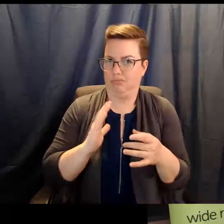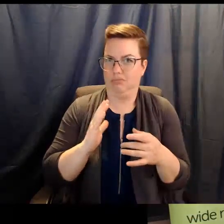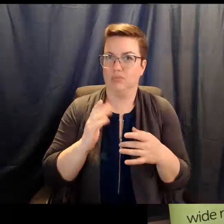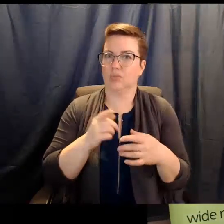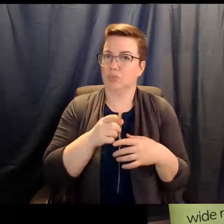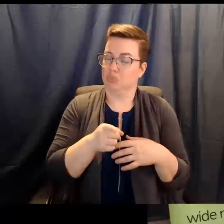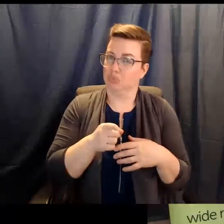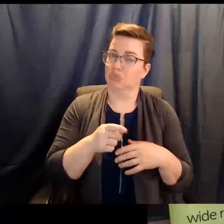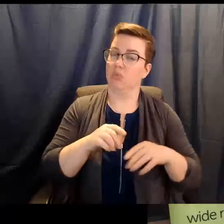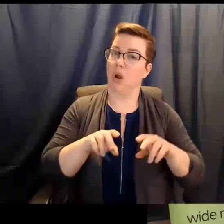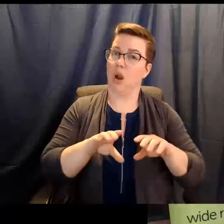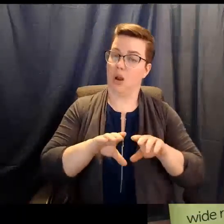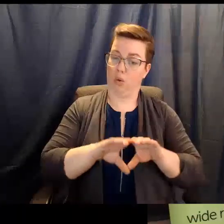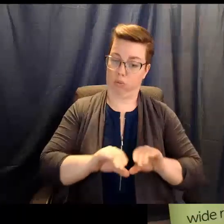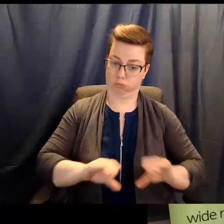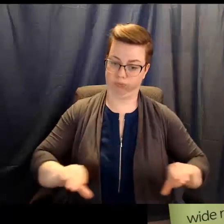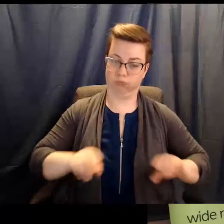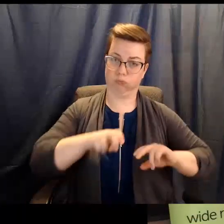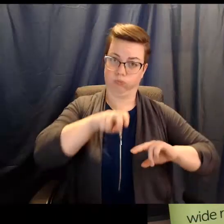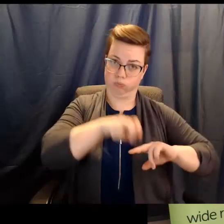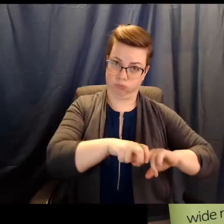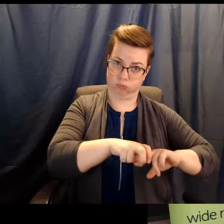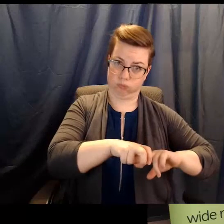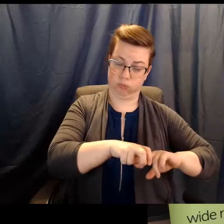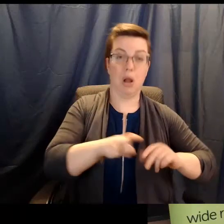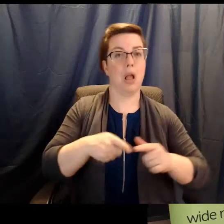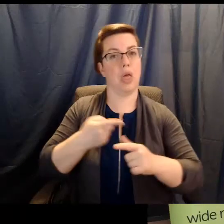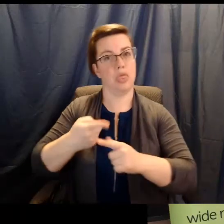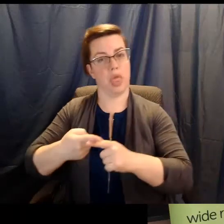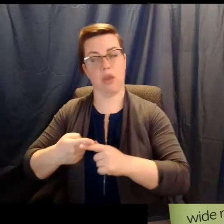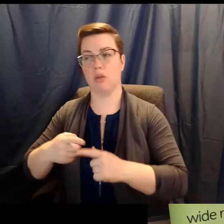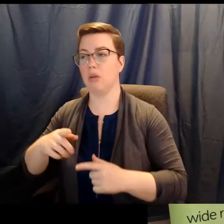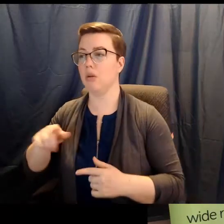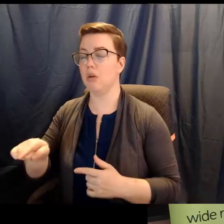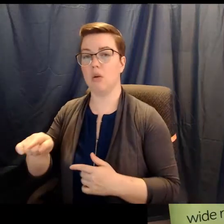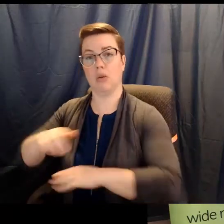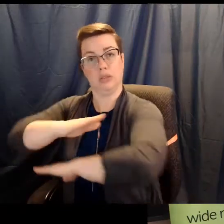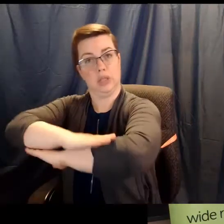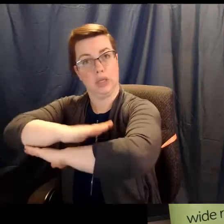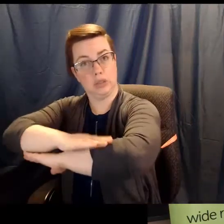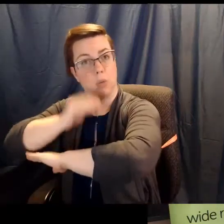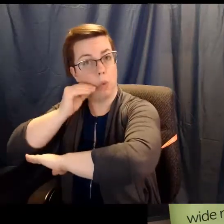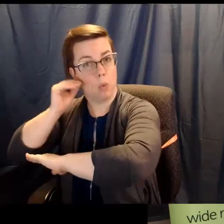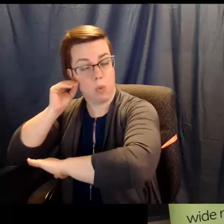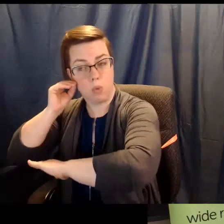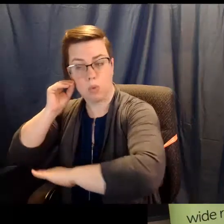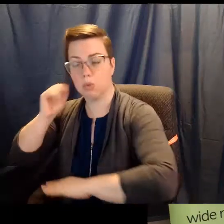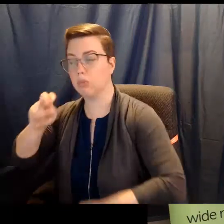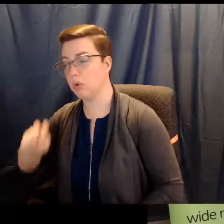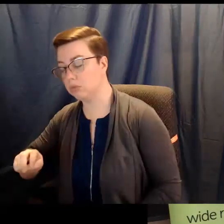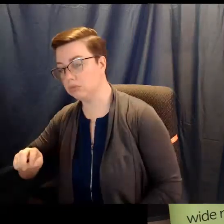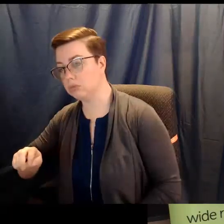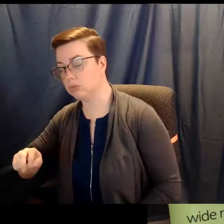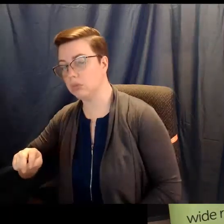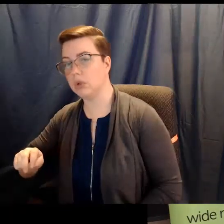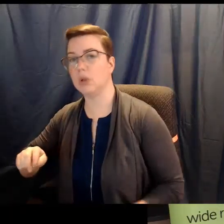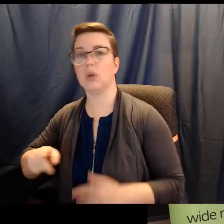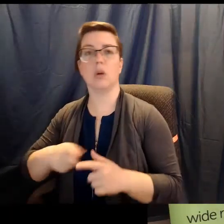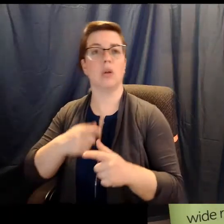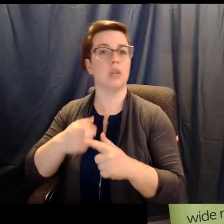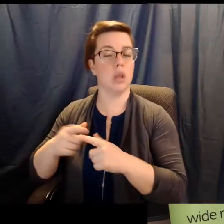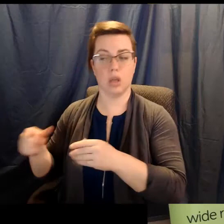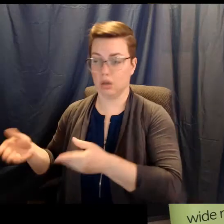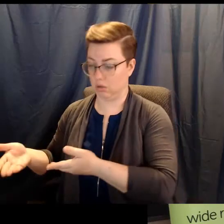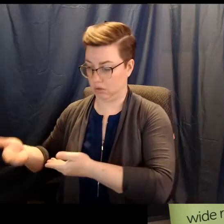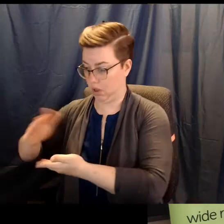computer time, can you sit on the couch for a little bit? Can you sit at your workstation for a little bit in your home? Can you change your work environment? Can you take your